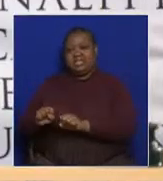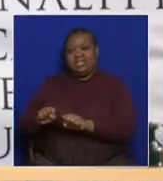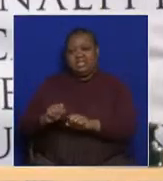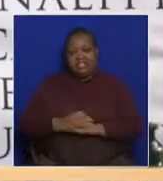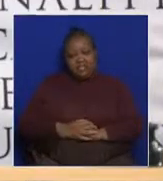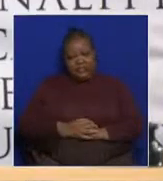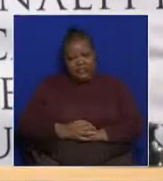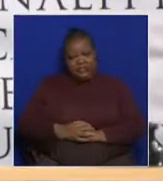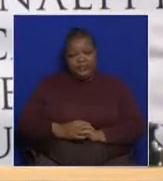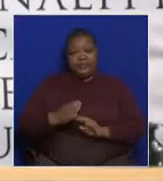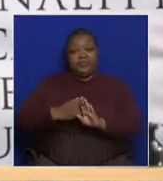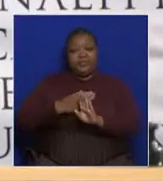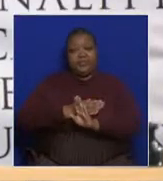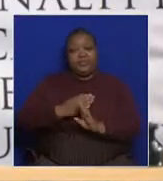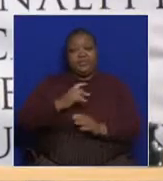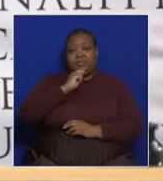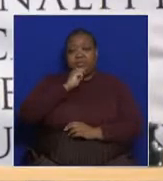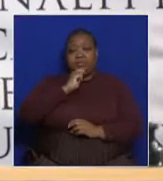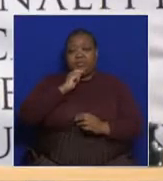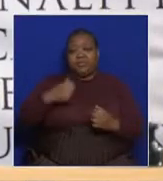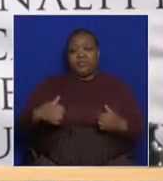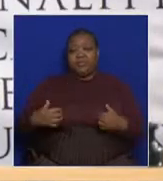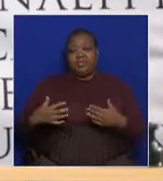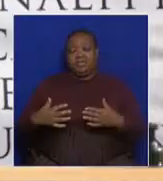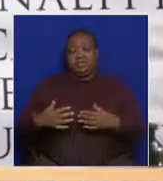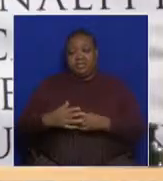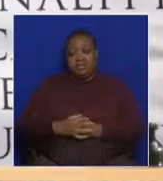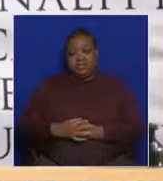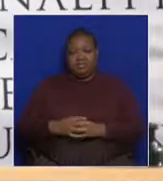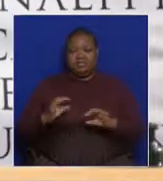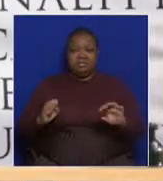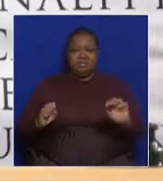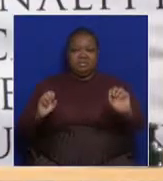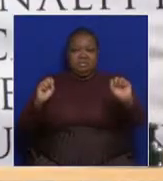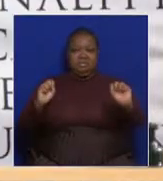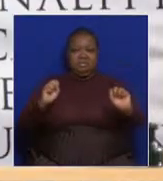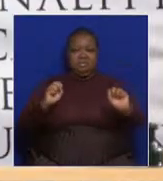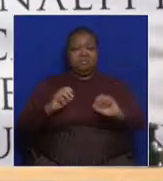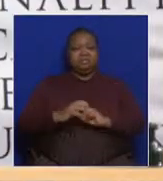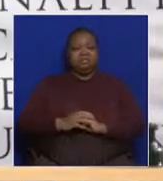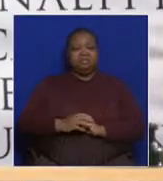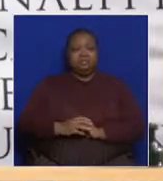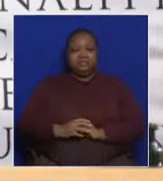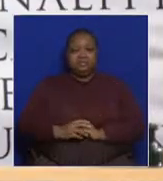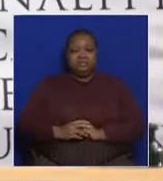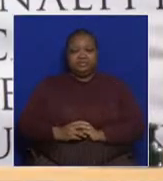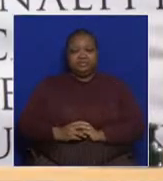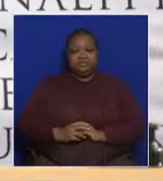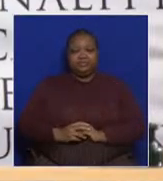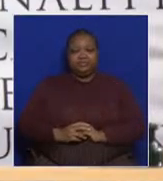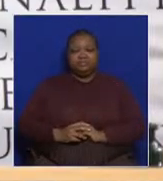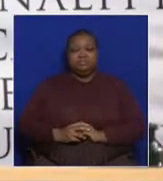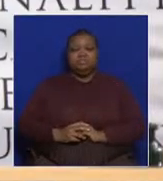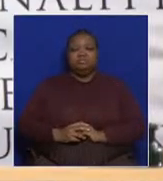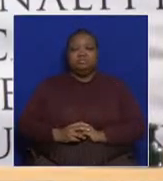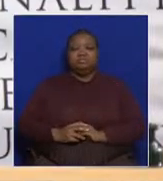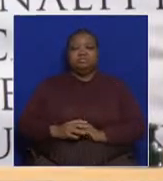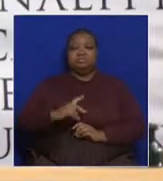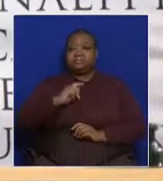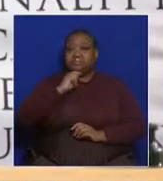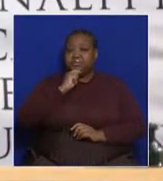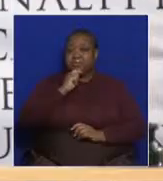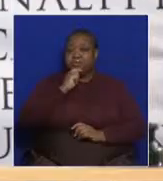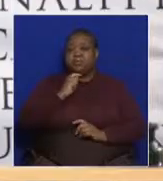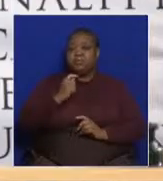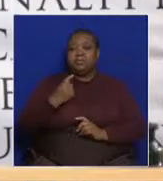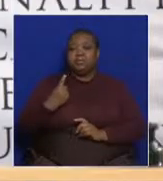morning with the rest of your testimony, Colonel, you and I had a discussion this morning, and you